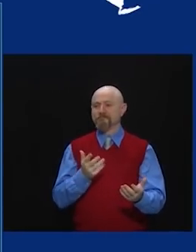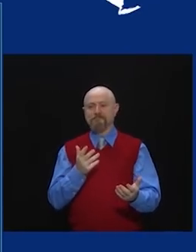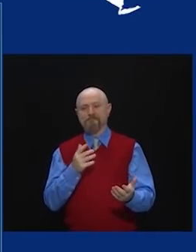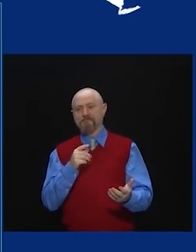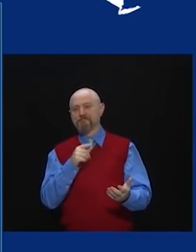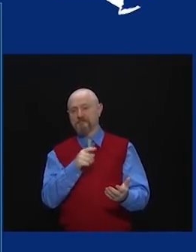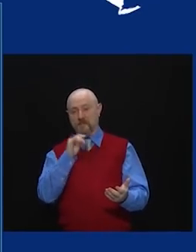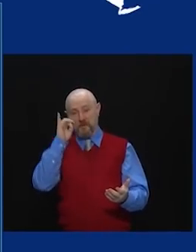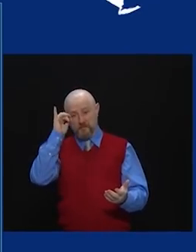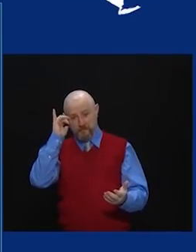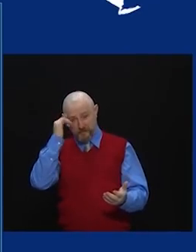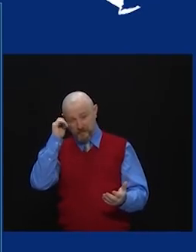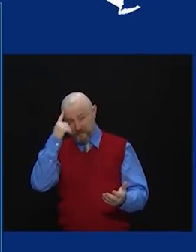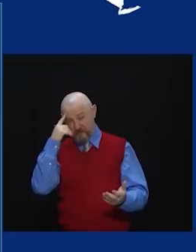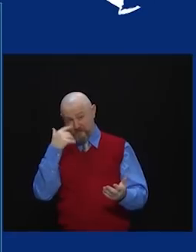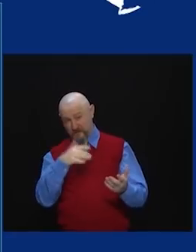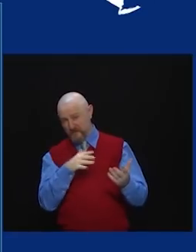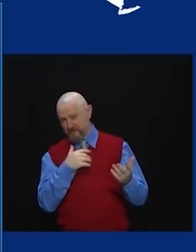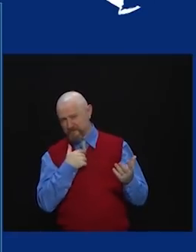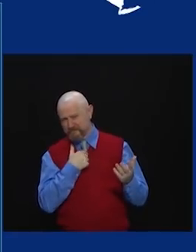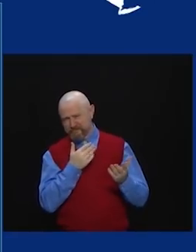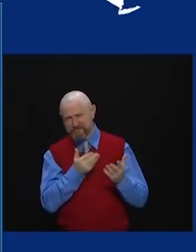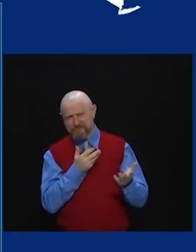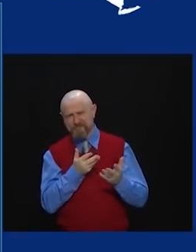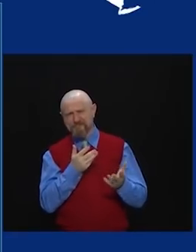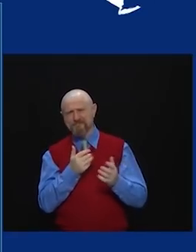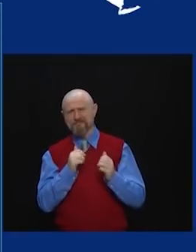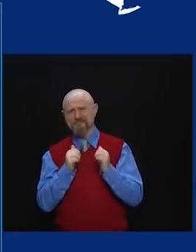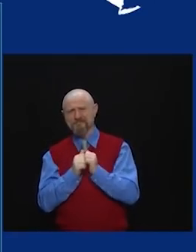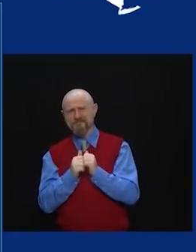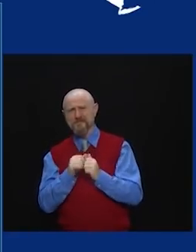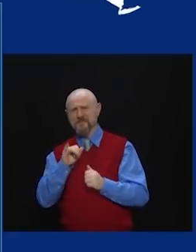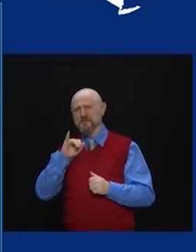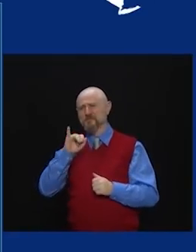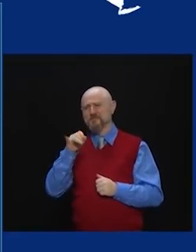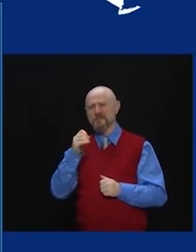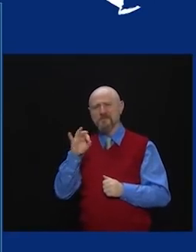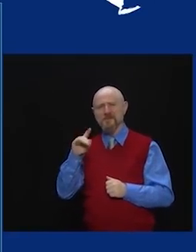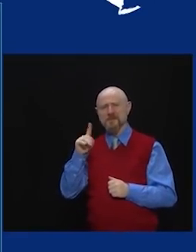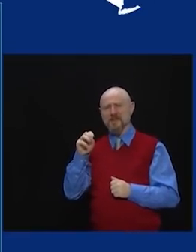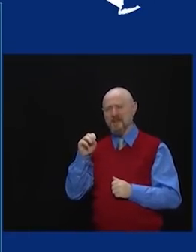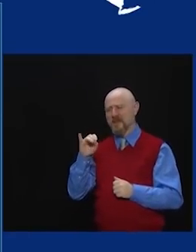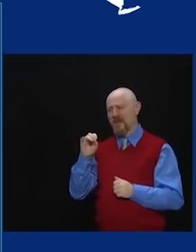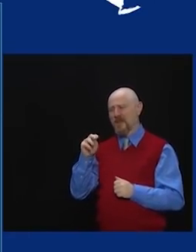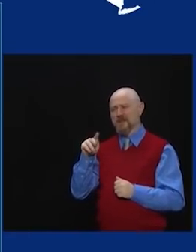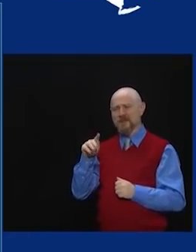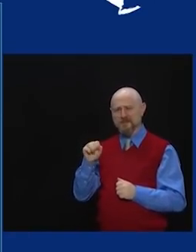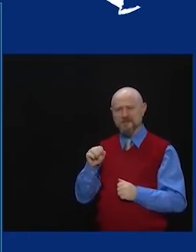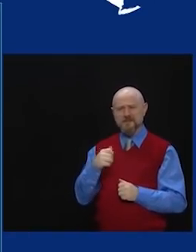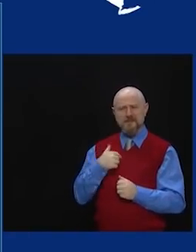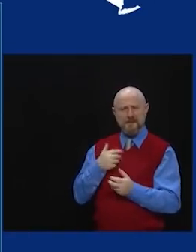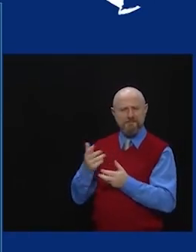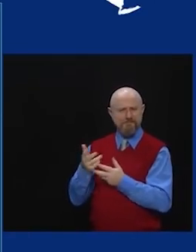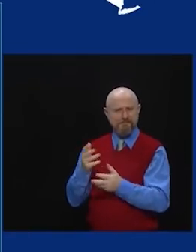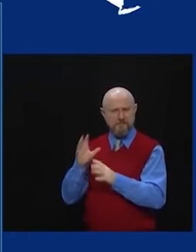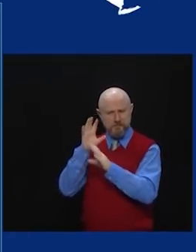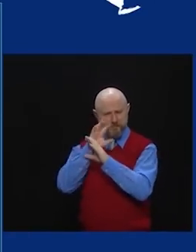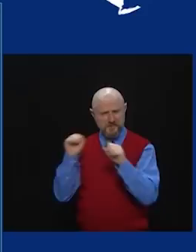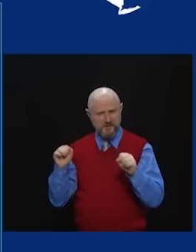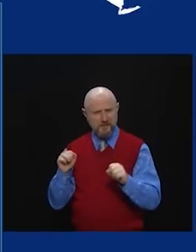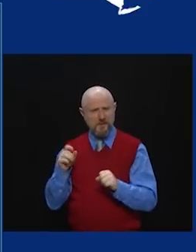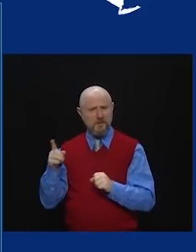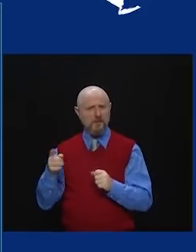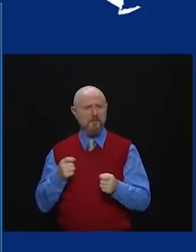I called Jeff Zients, who is joined at the hip with President Biden in terms of managing his COVID response. I thank them